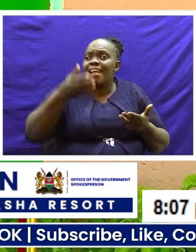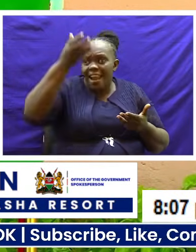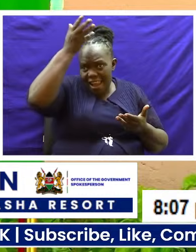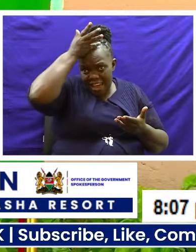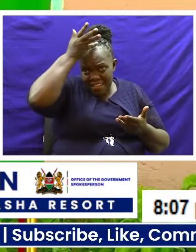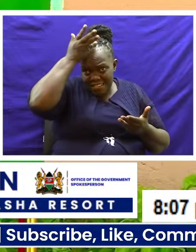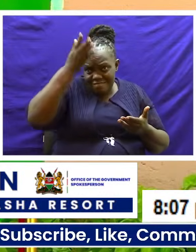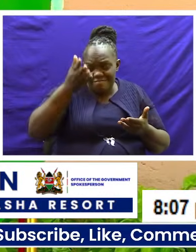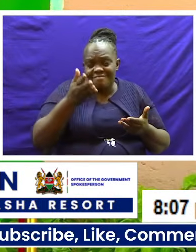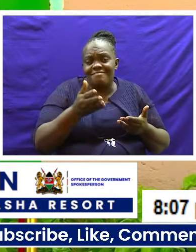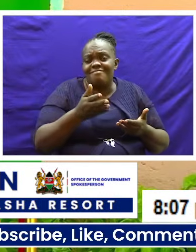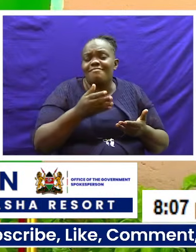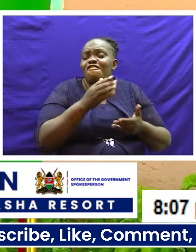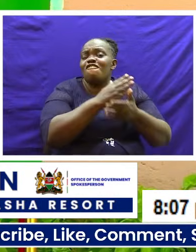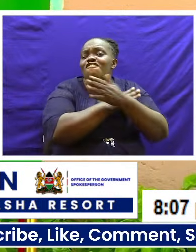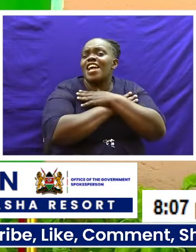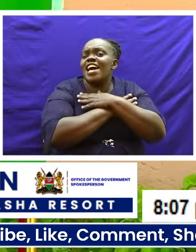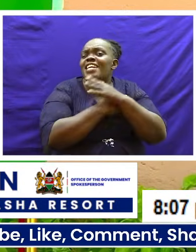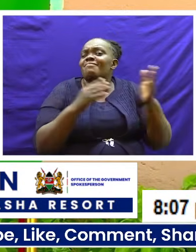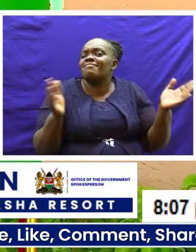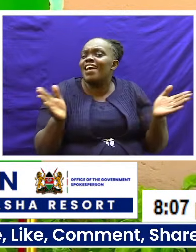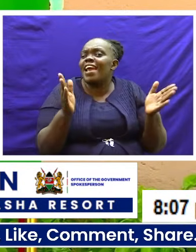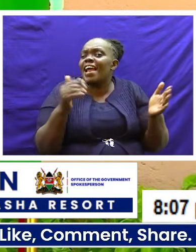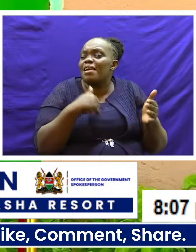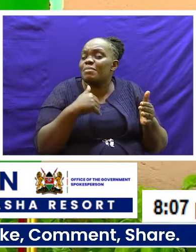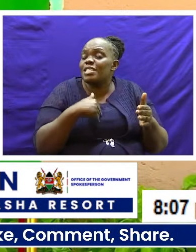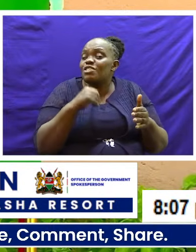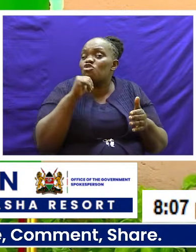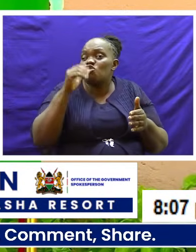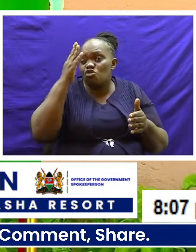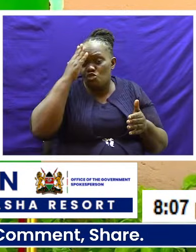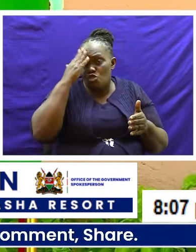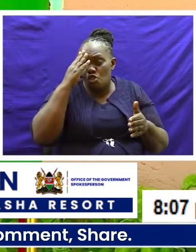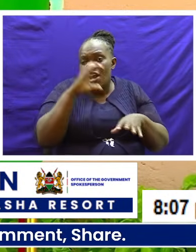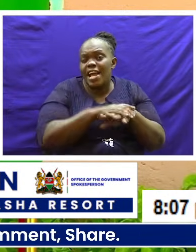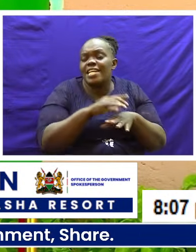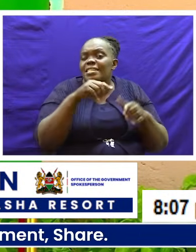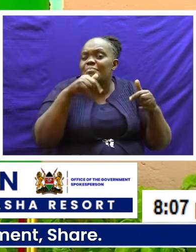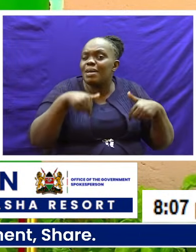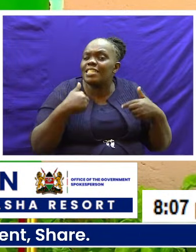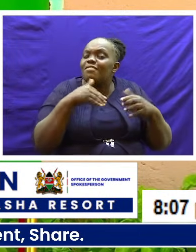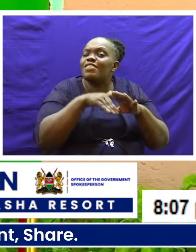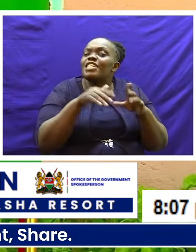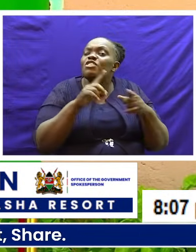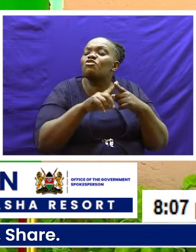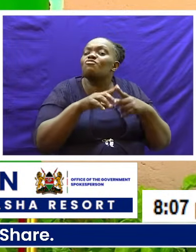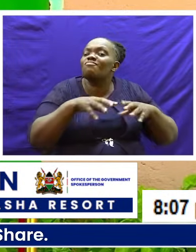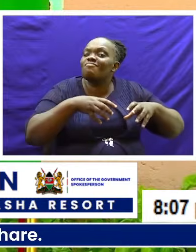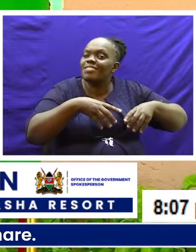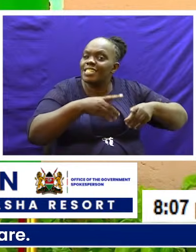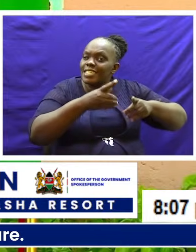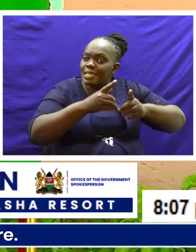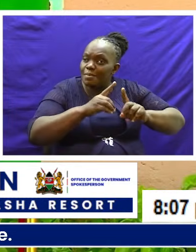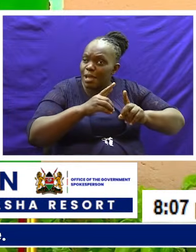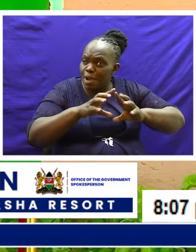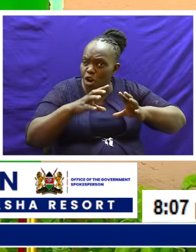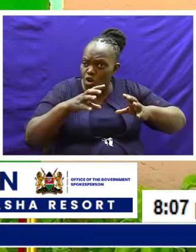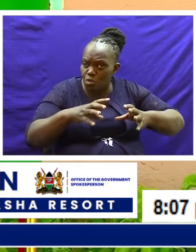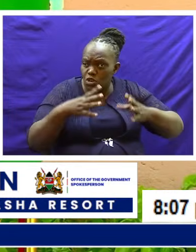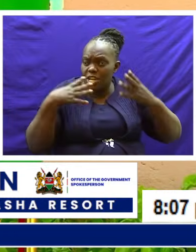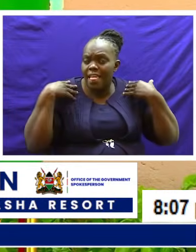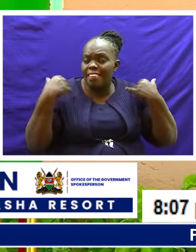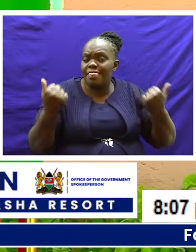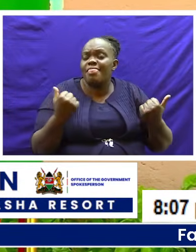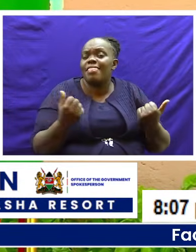influenced by friends, and I even didn't know what I was getting myself into. But I did a diploma in community oral